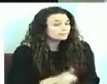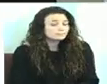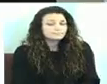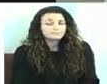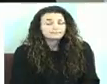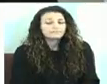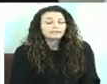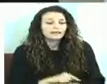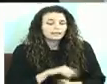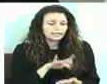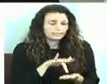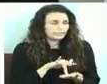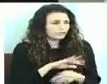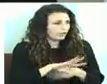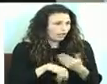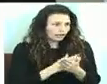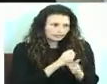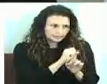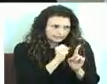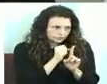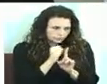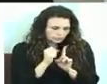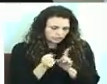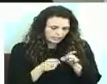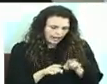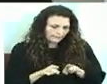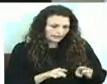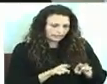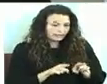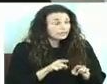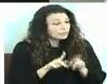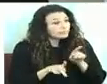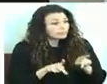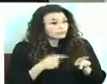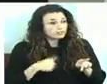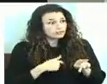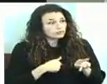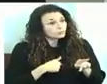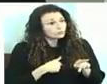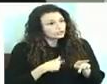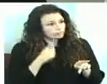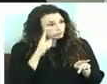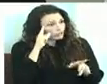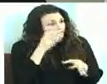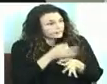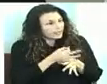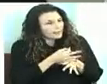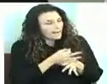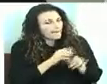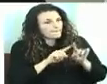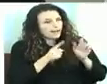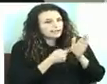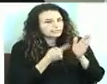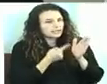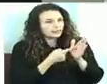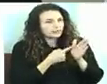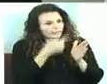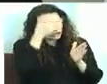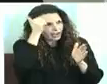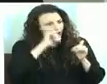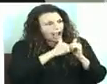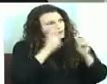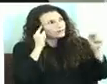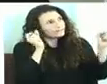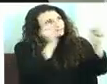In the midst of our situations, as people of faith, sometimes we forget to visualize what we could do